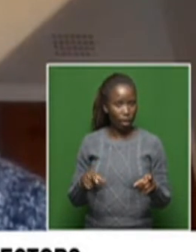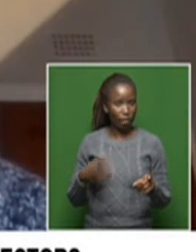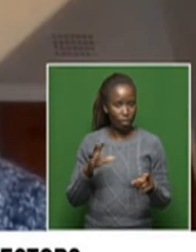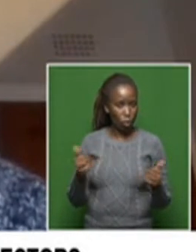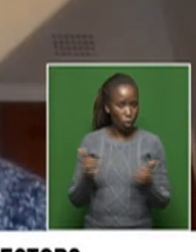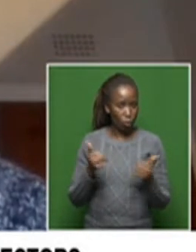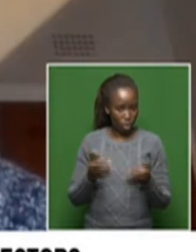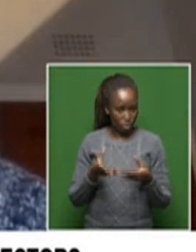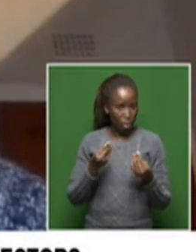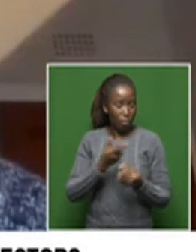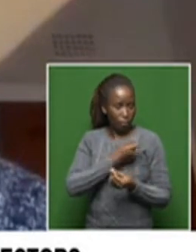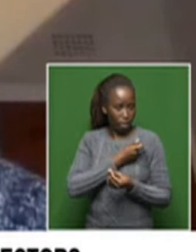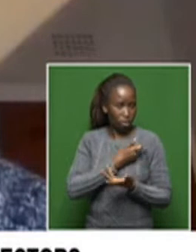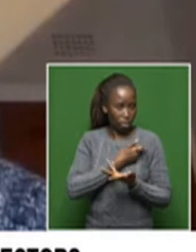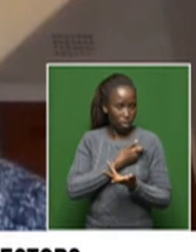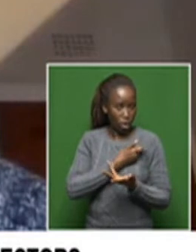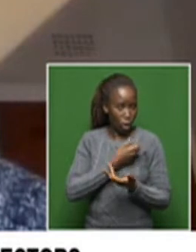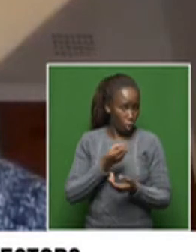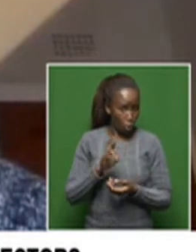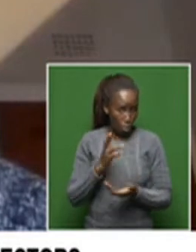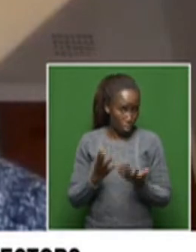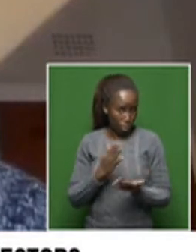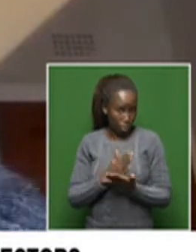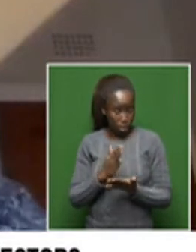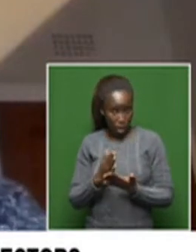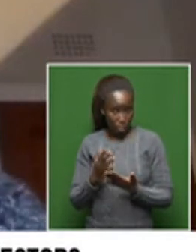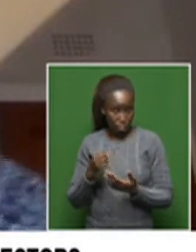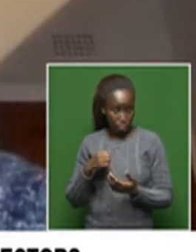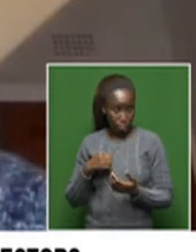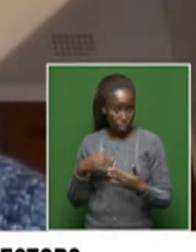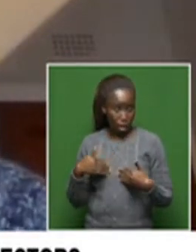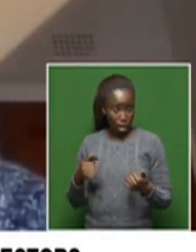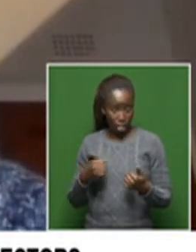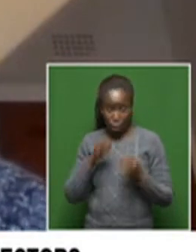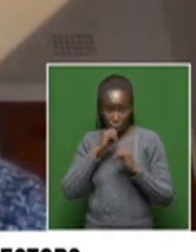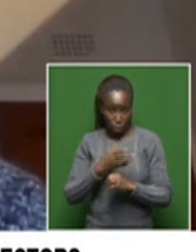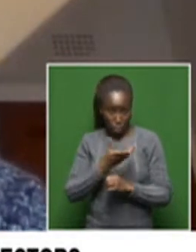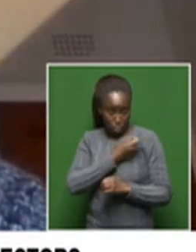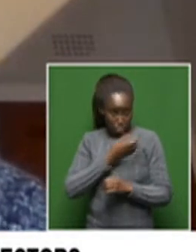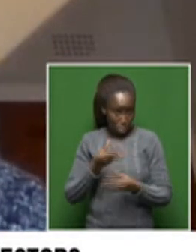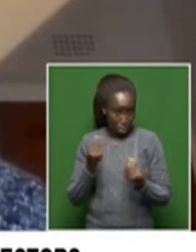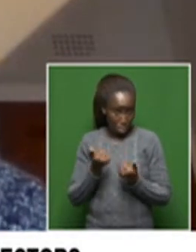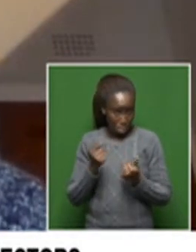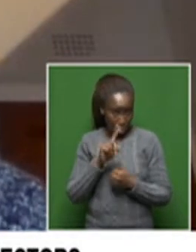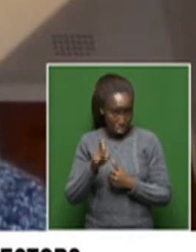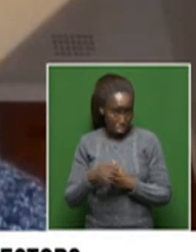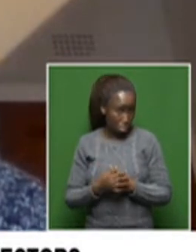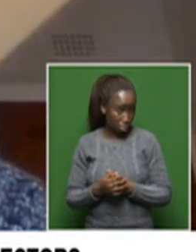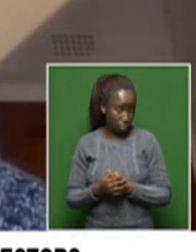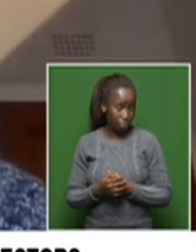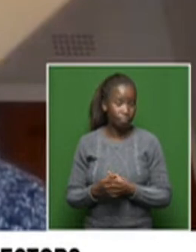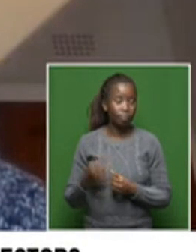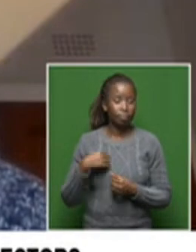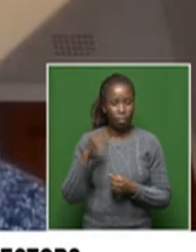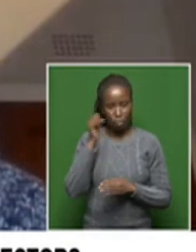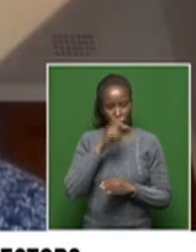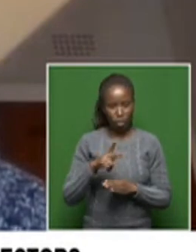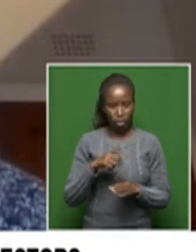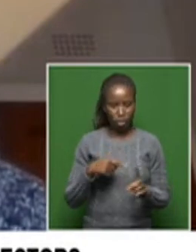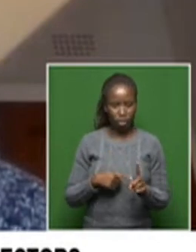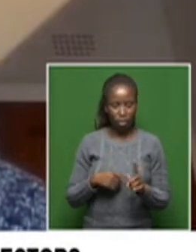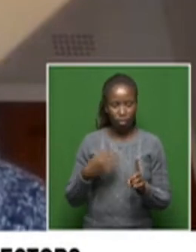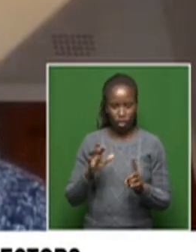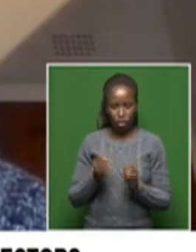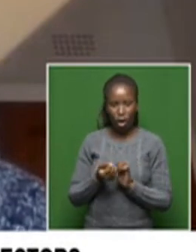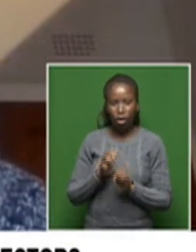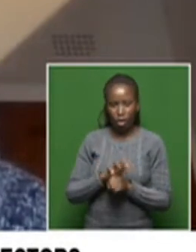received vaccines, or are they amongst those who did not receive vaccination? So I think Professor Glenda Gray has covered us